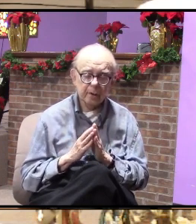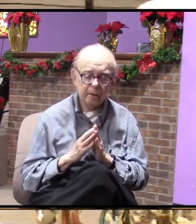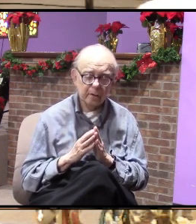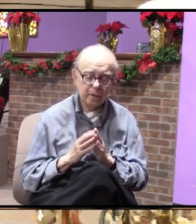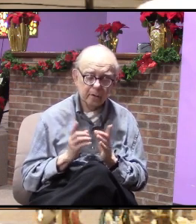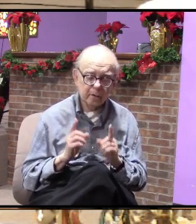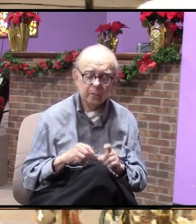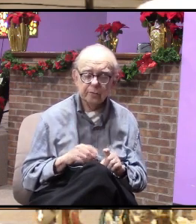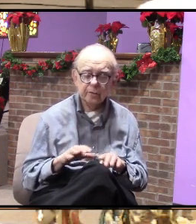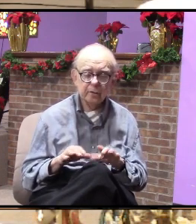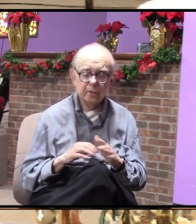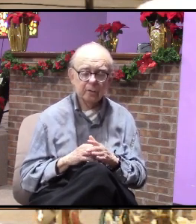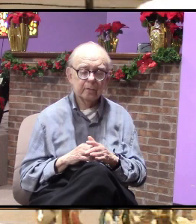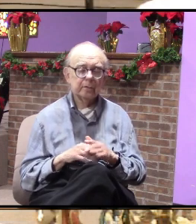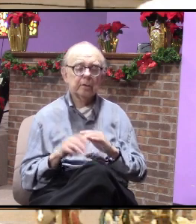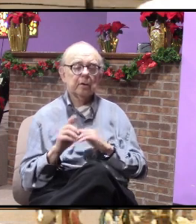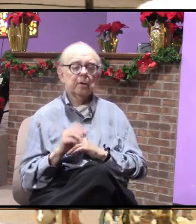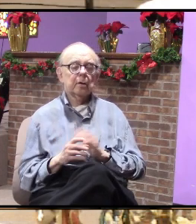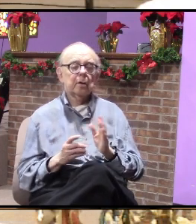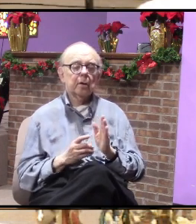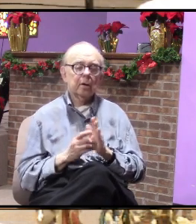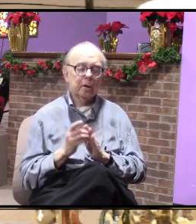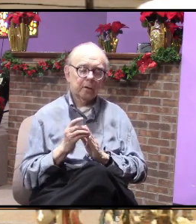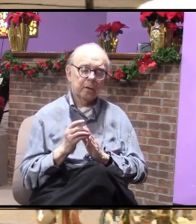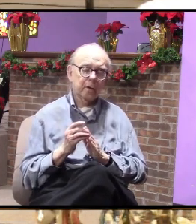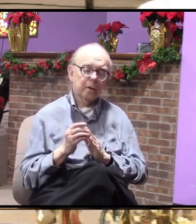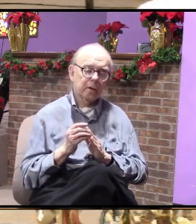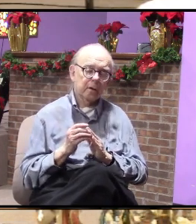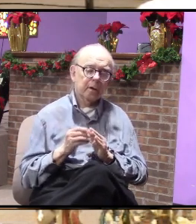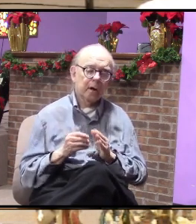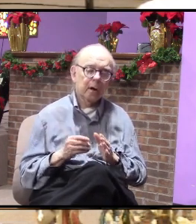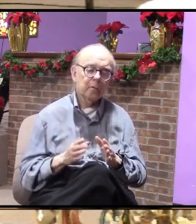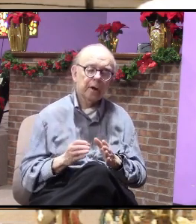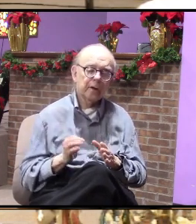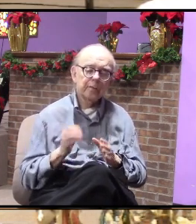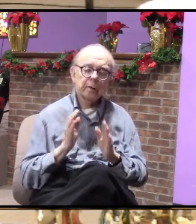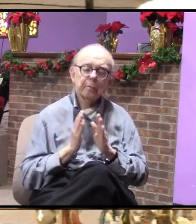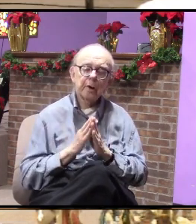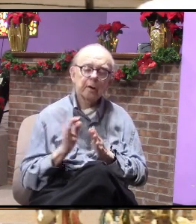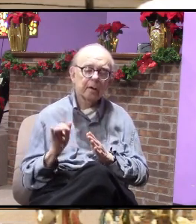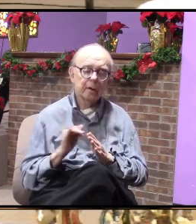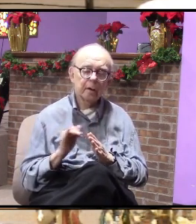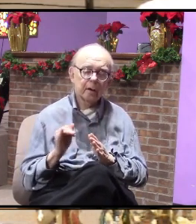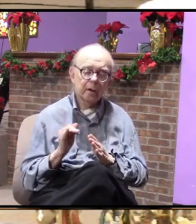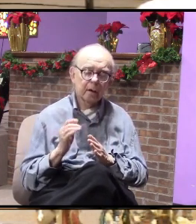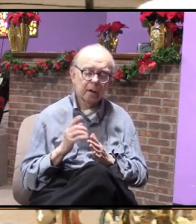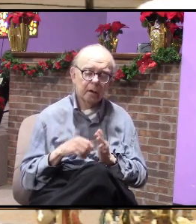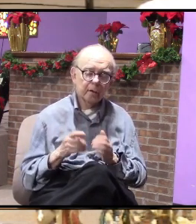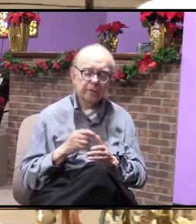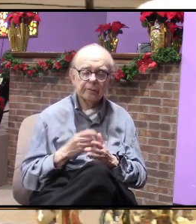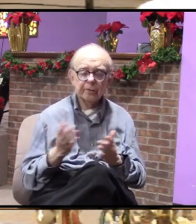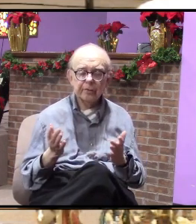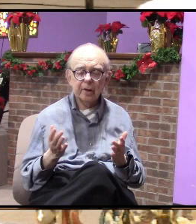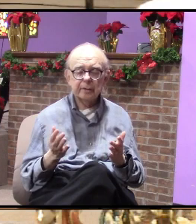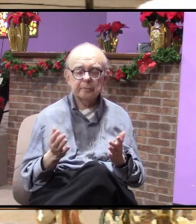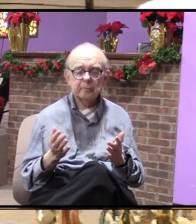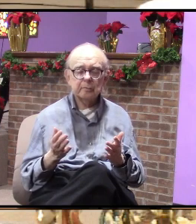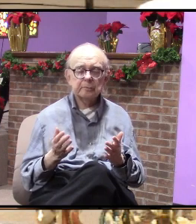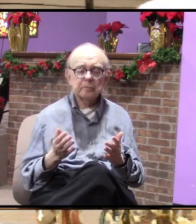what you need to do is you need to develop a pattern of prayer also. And what's the first thing?